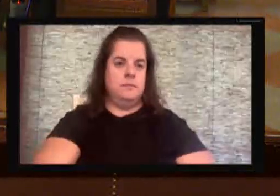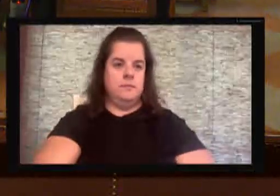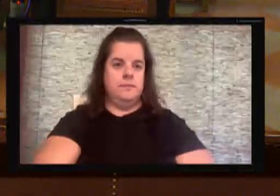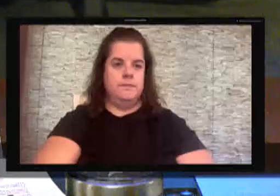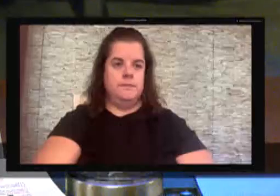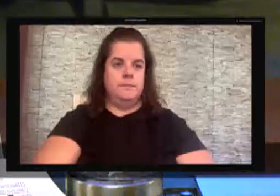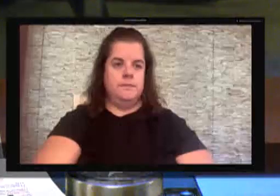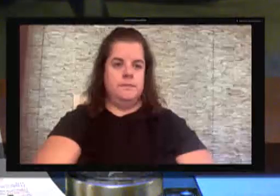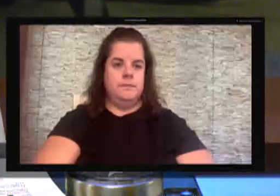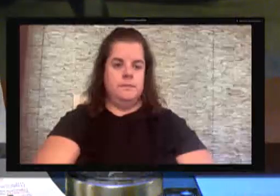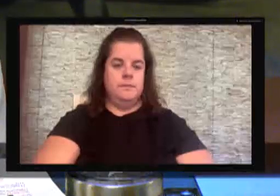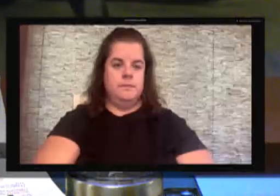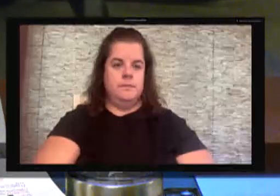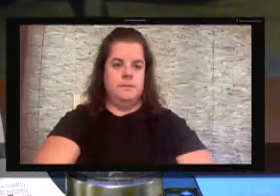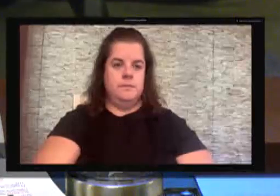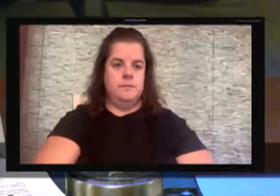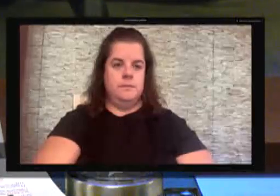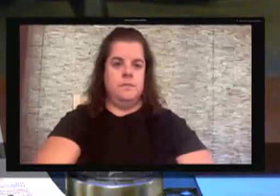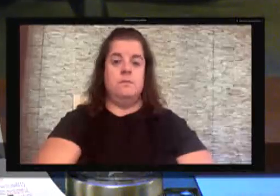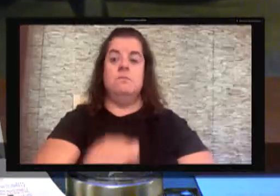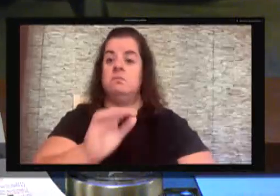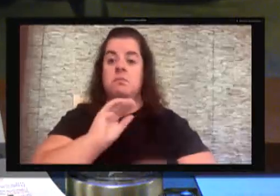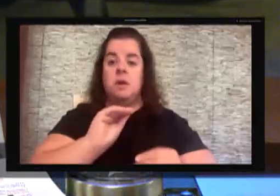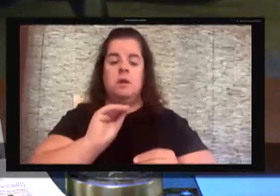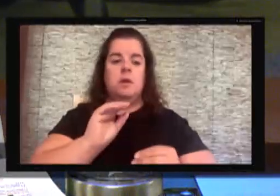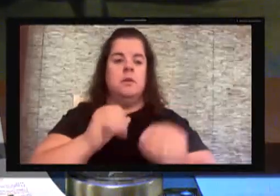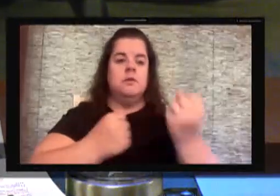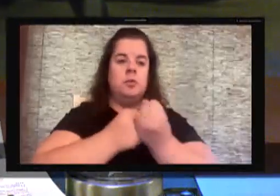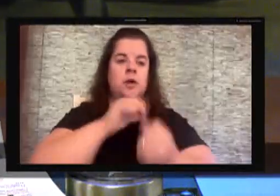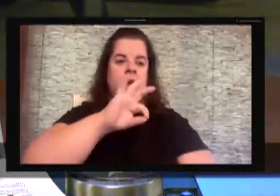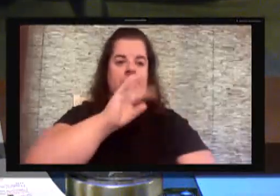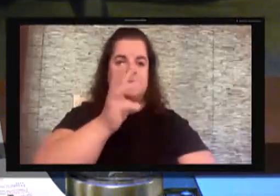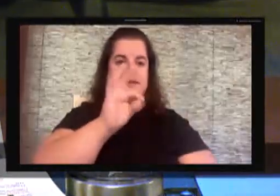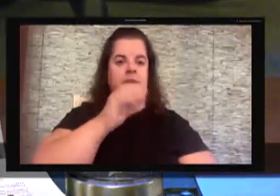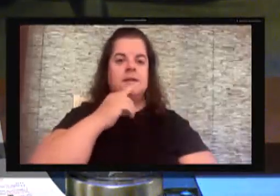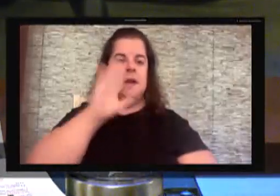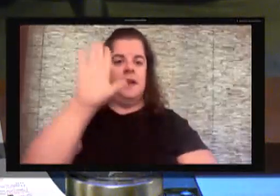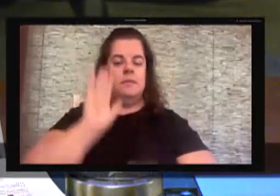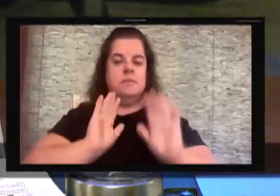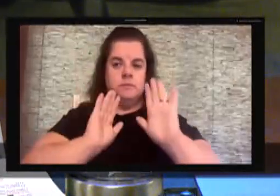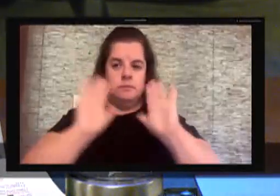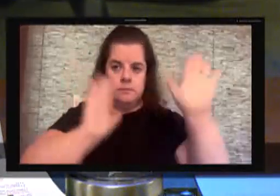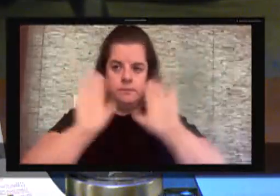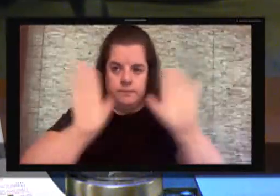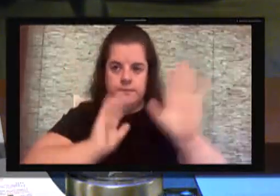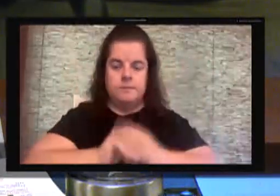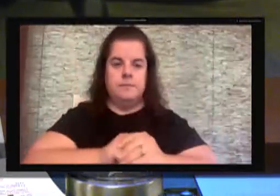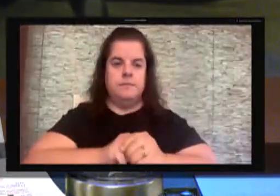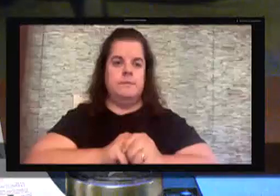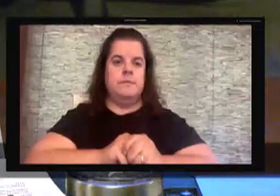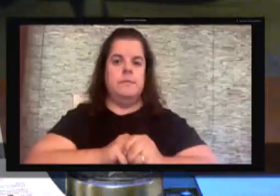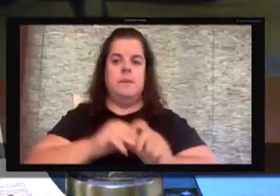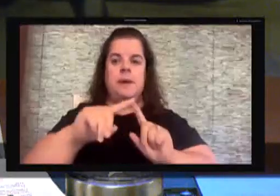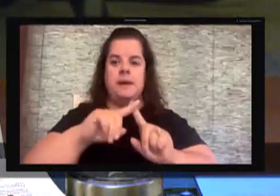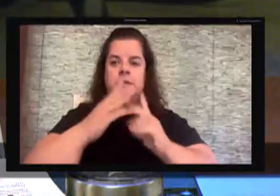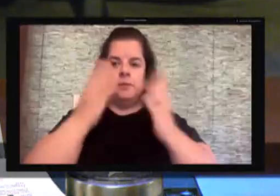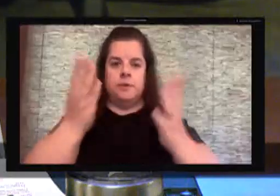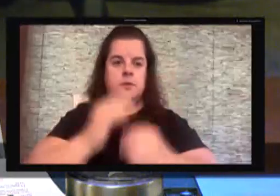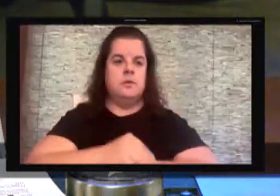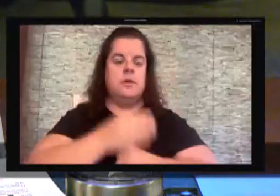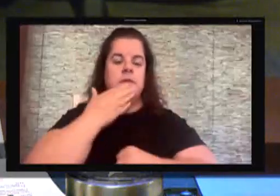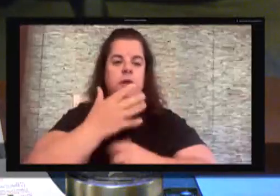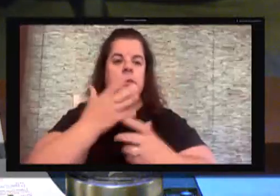Seeing none, all those in favor of Bill 969, please indicate by saying aye. Aye. Aye. Aye. Affirmative recommendation. Thank you very much. Thank you.